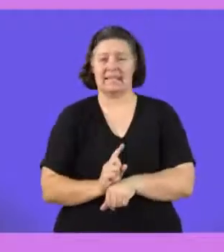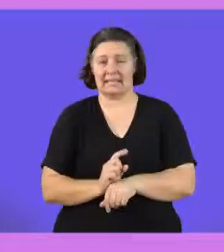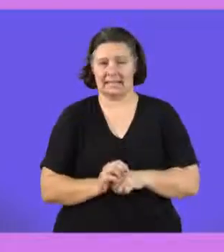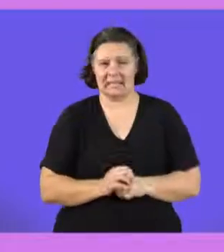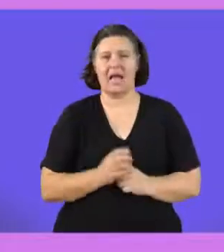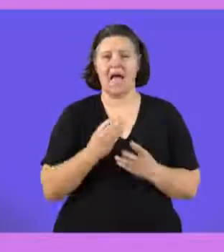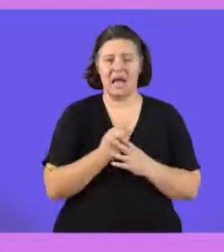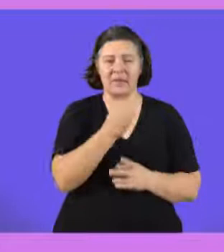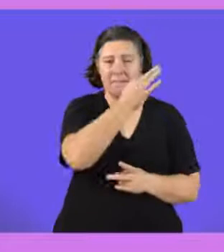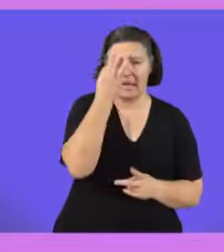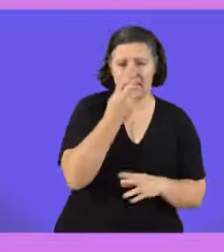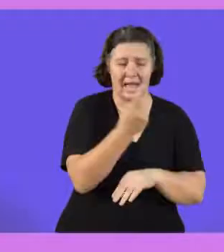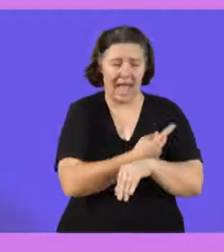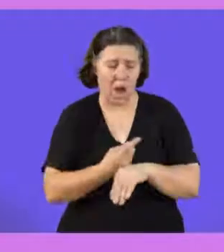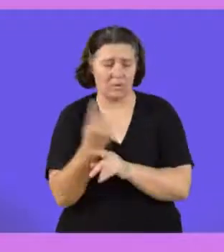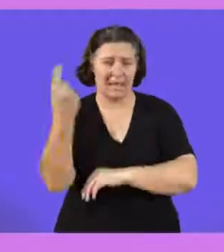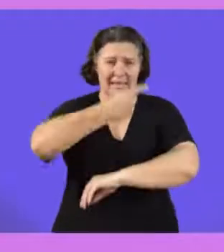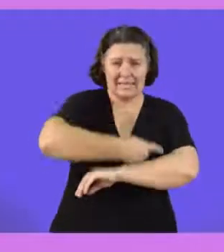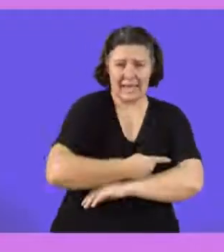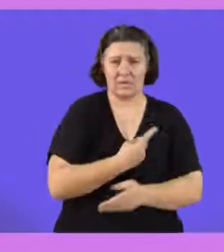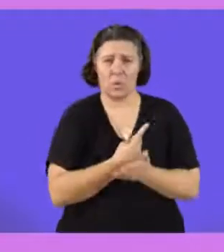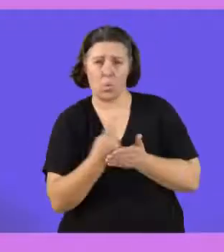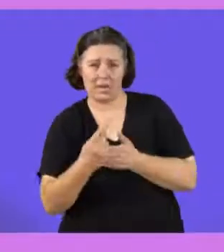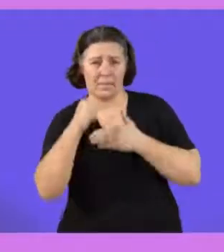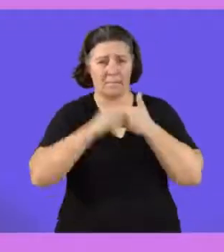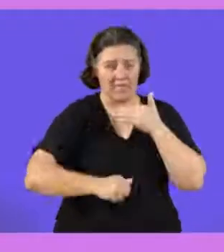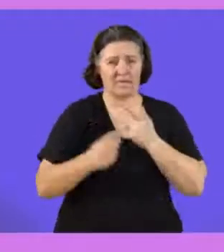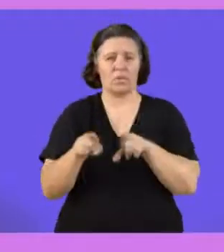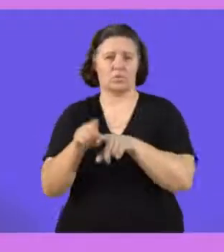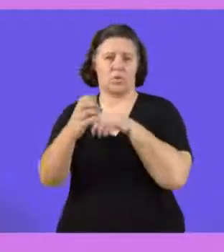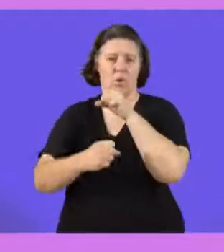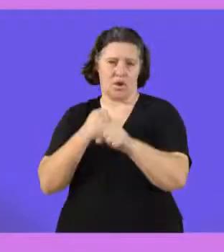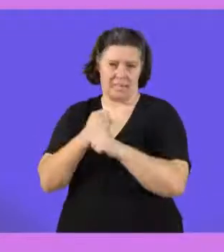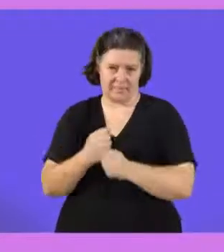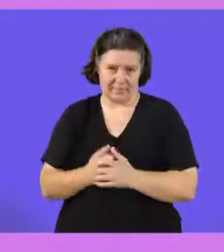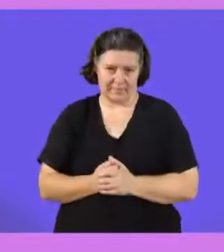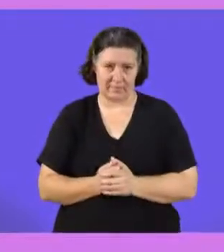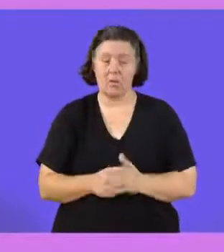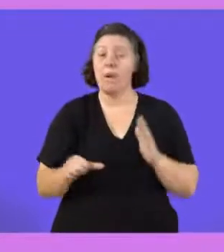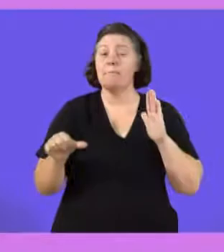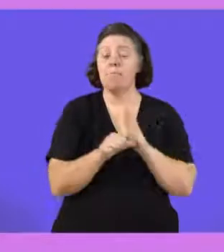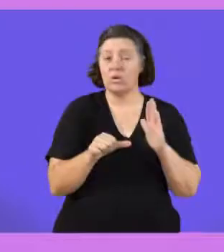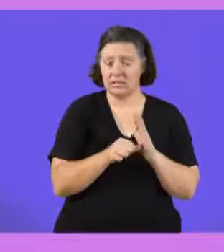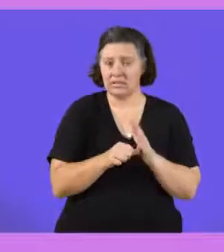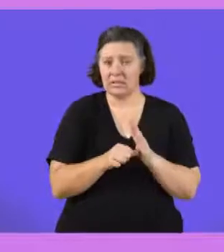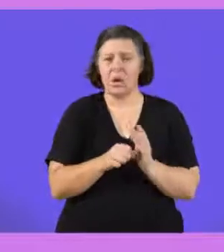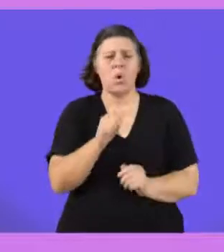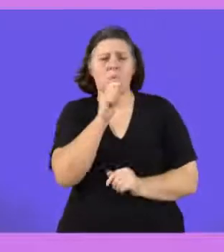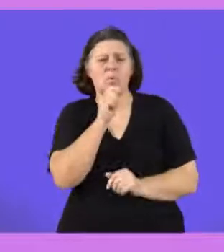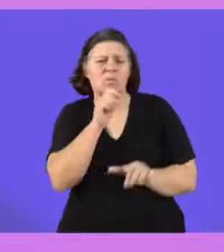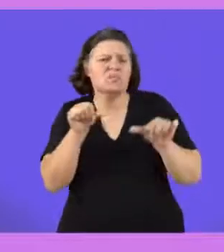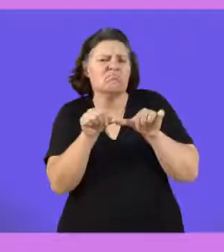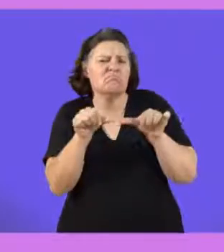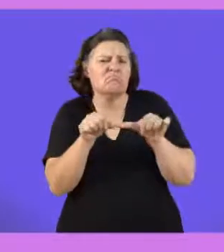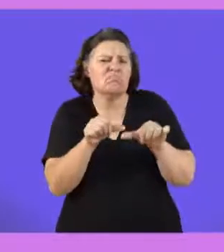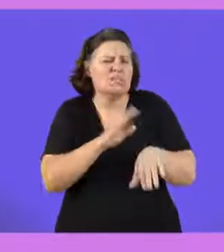then also we have minutes, hours, days, weeks, months, and of course our years. Then also what is important, the